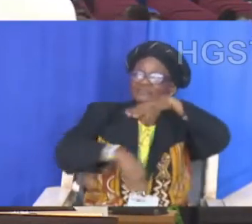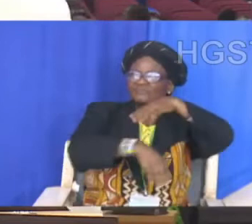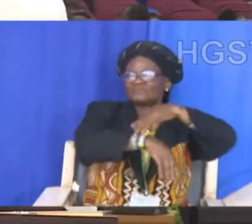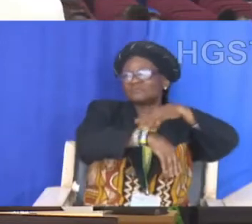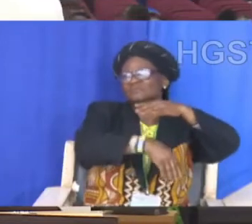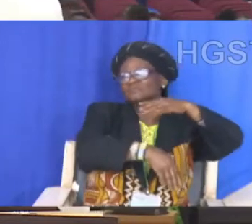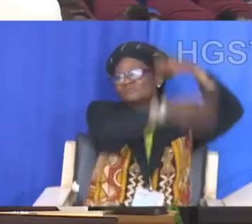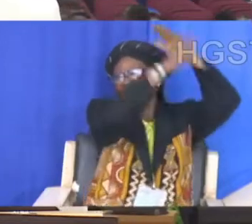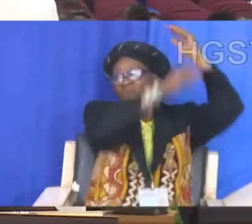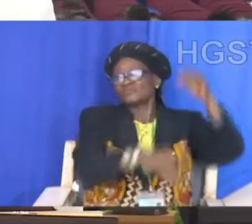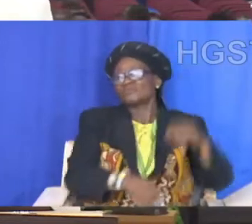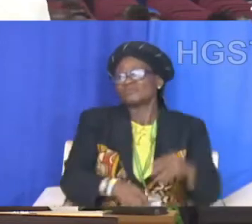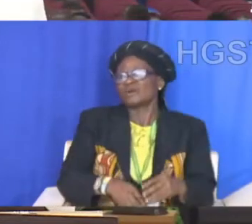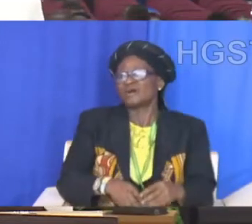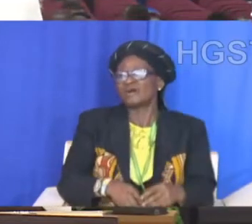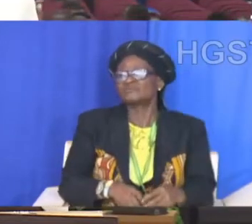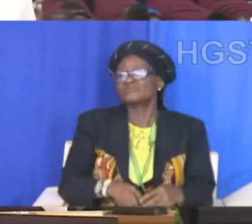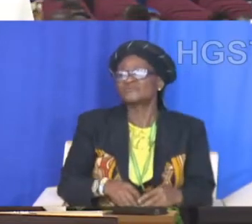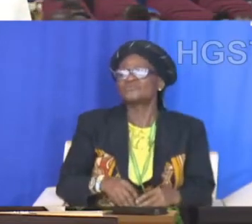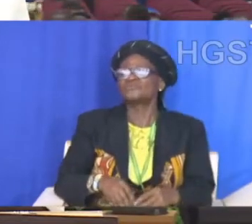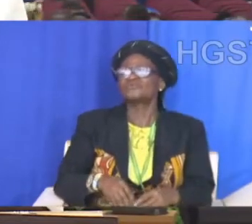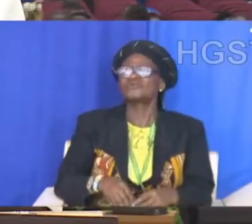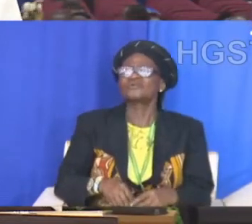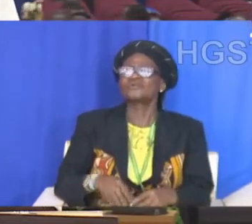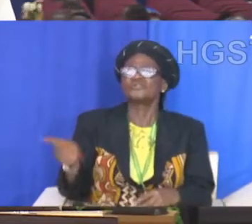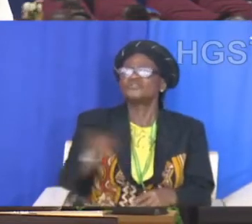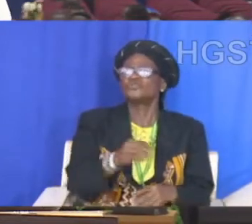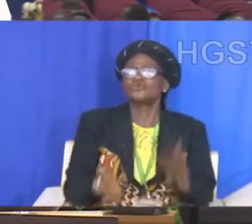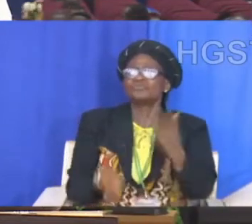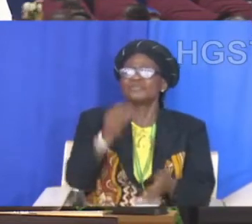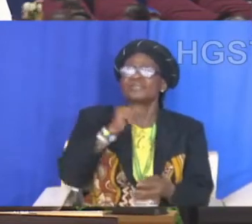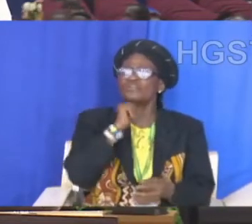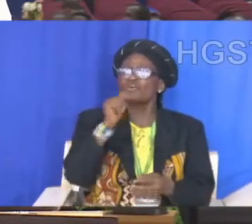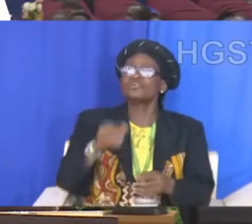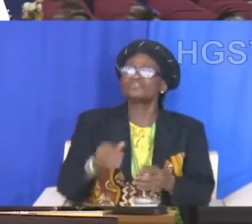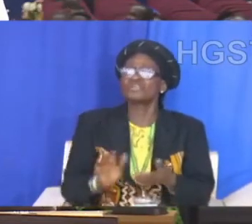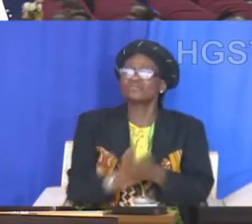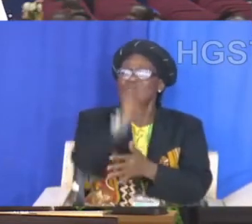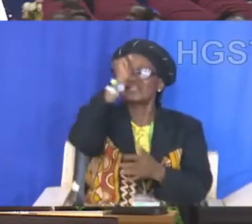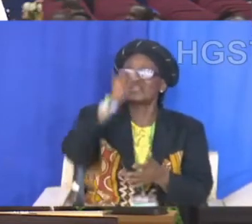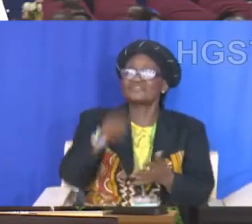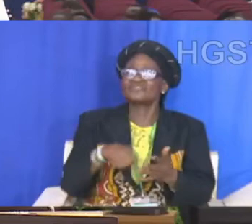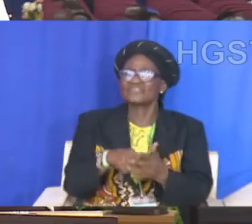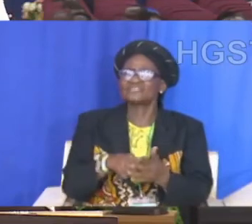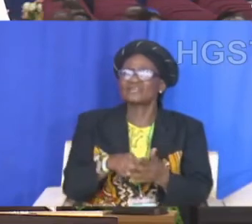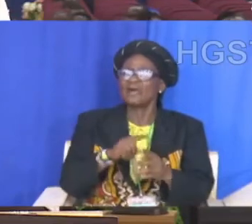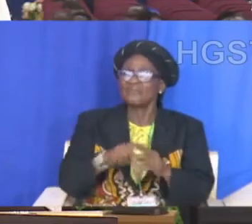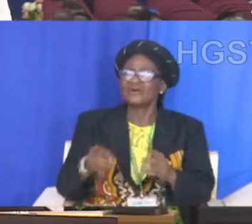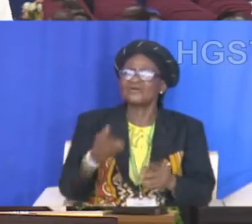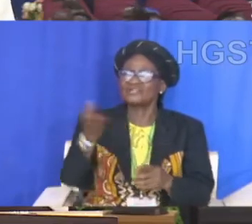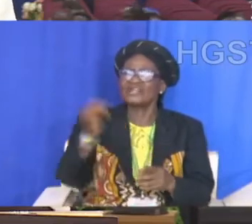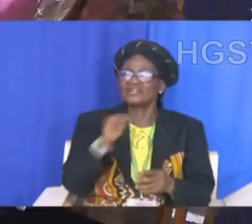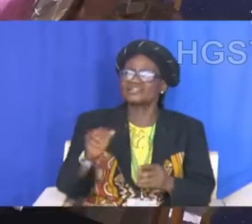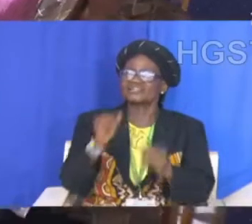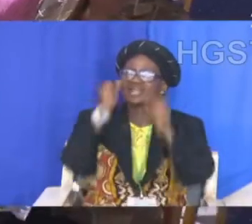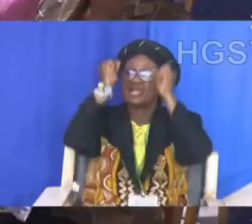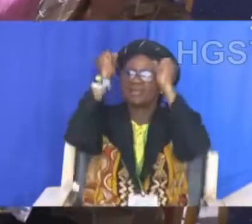You may not believe it, but there is power in your mouth now.